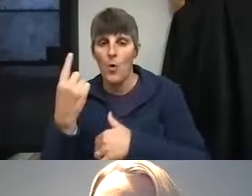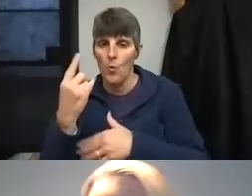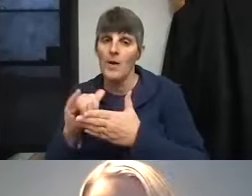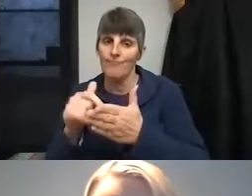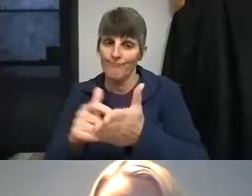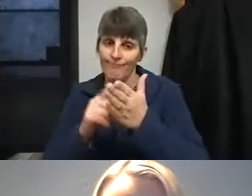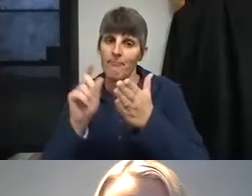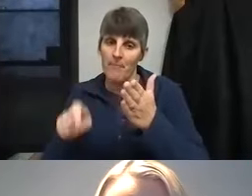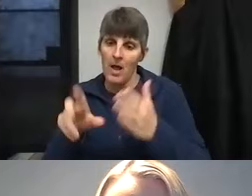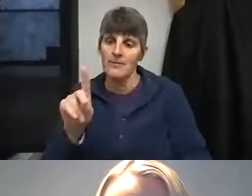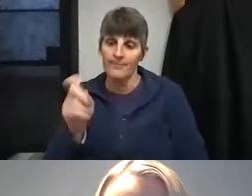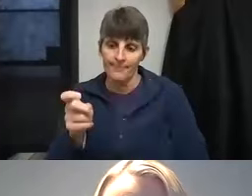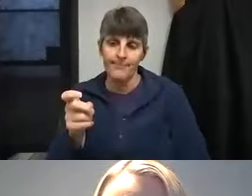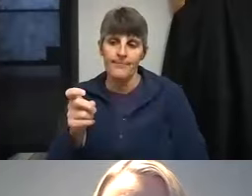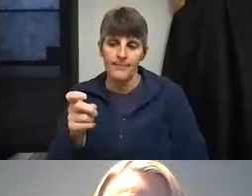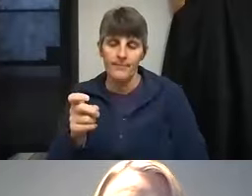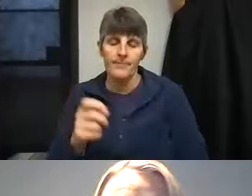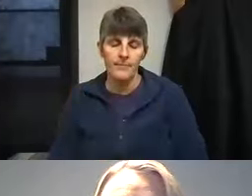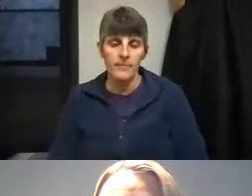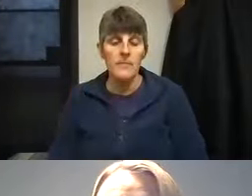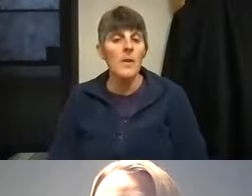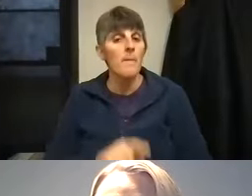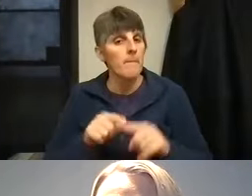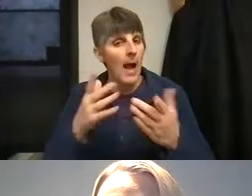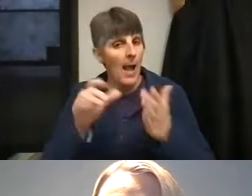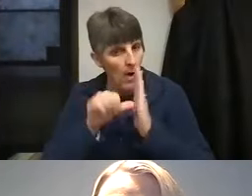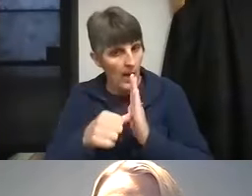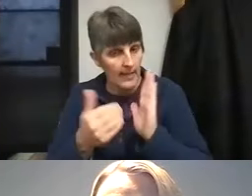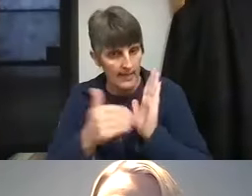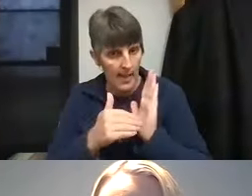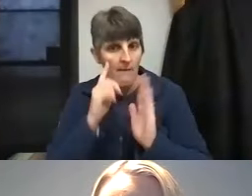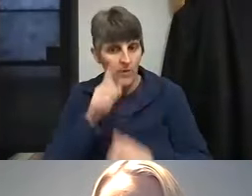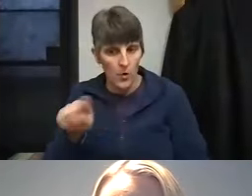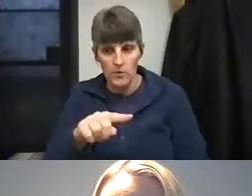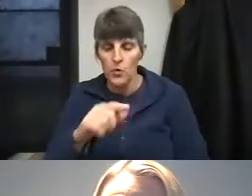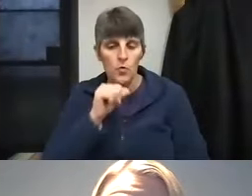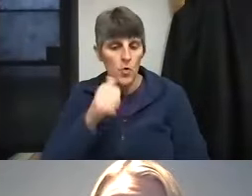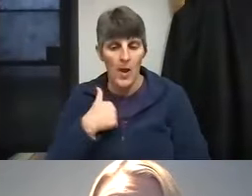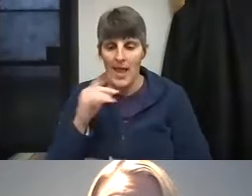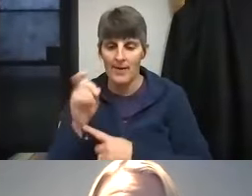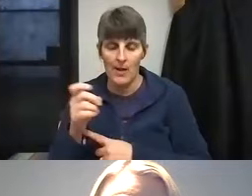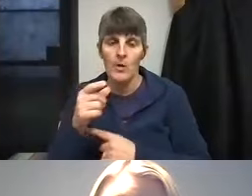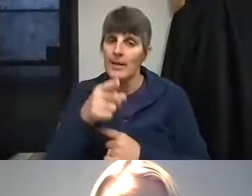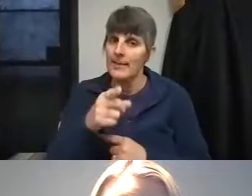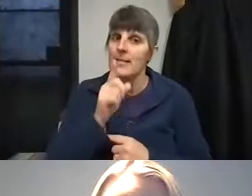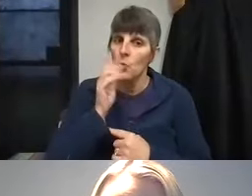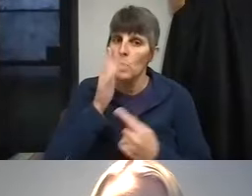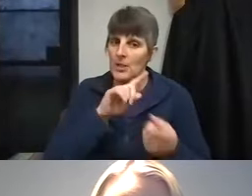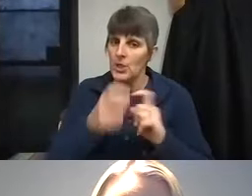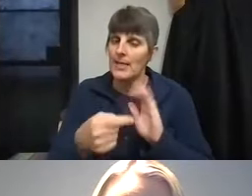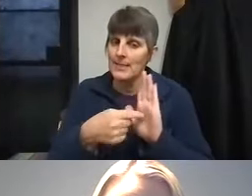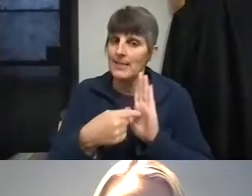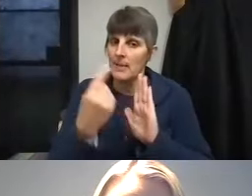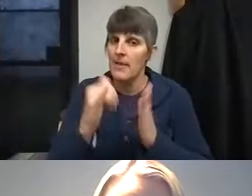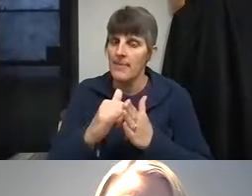do have to have a diagnosis to get it. But I want to reassure you, for those that don't have a diagnosis, this is changing. This is something that